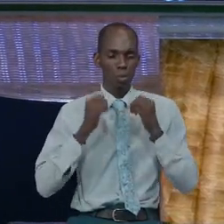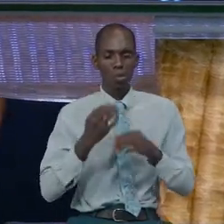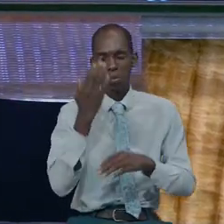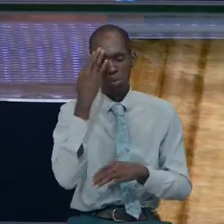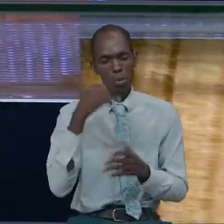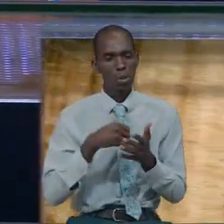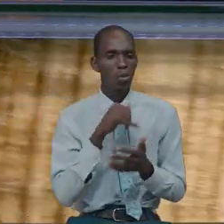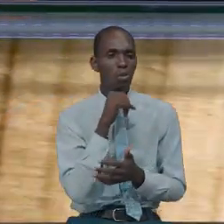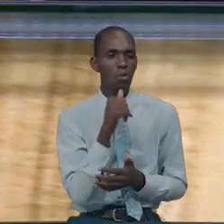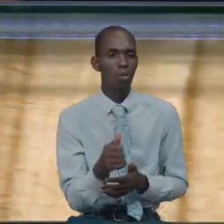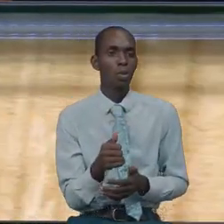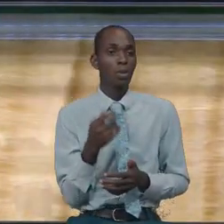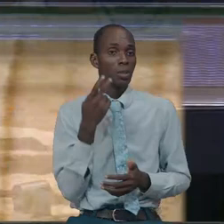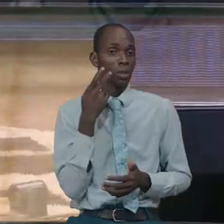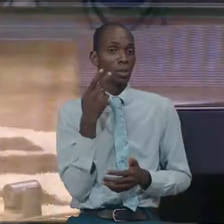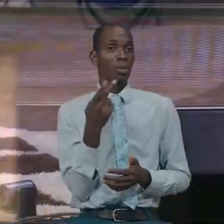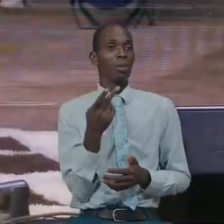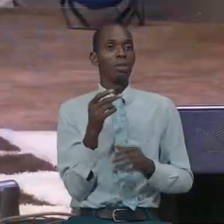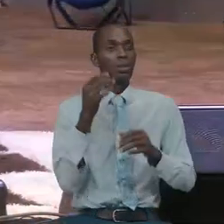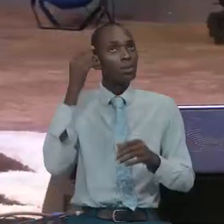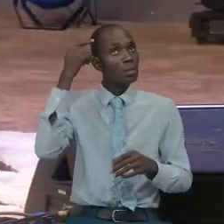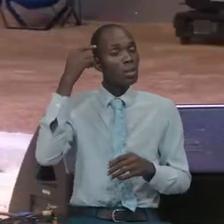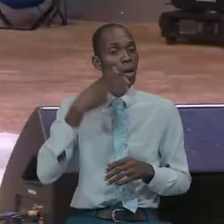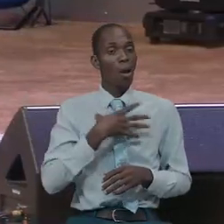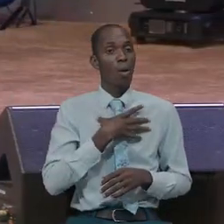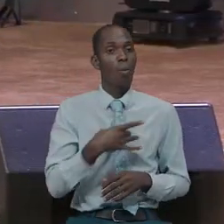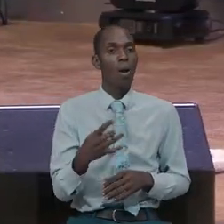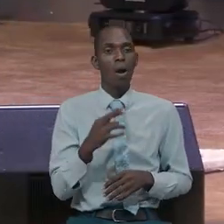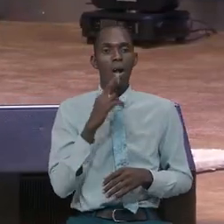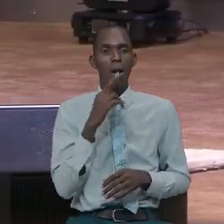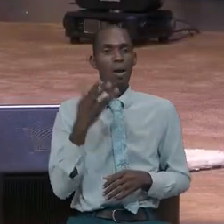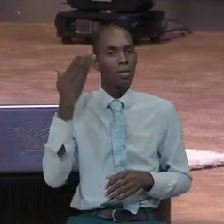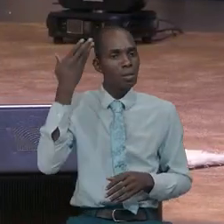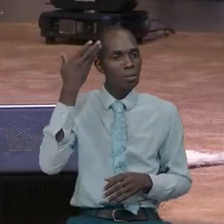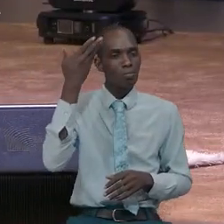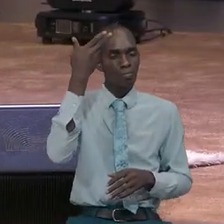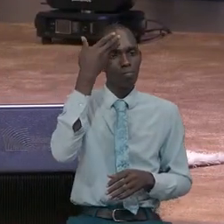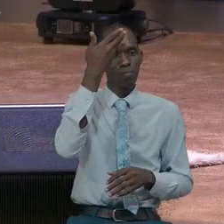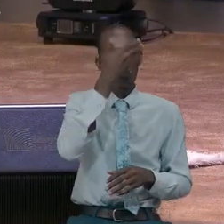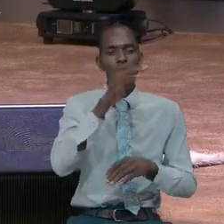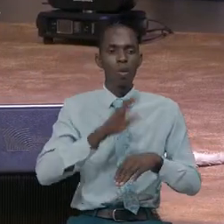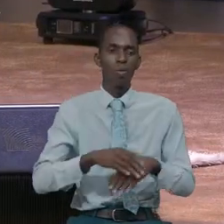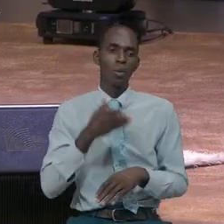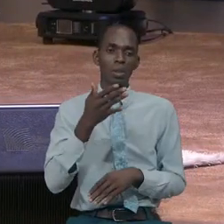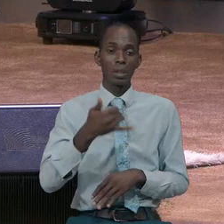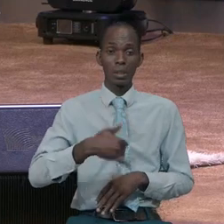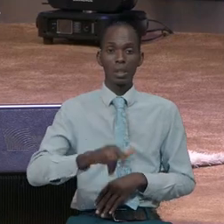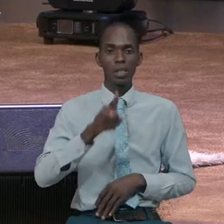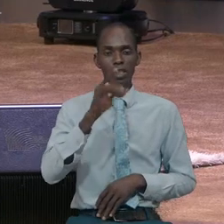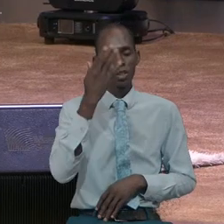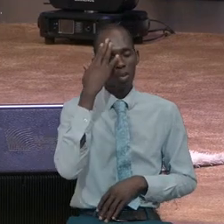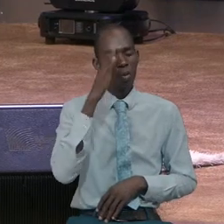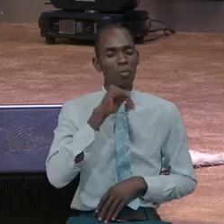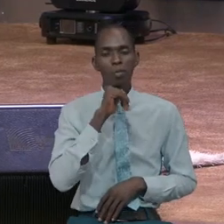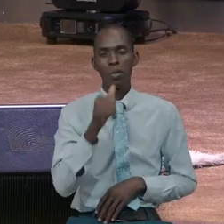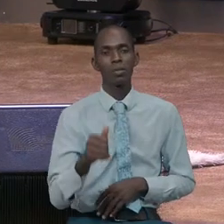Yea, gray ears are here and there upon him, yet he